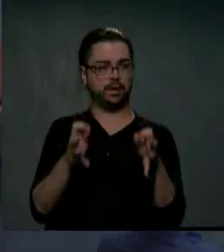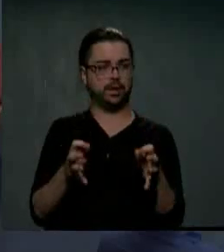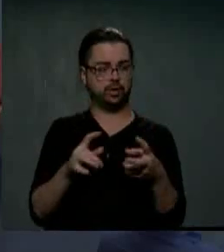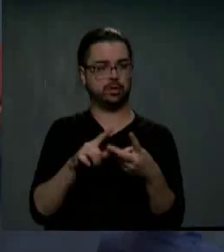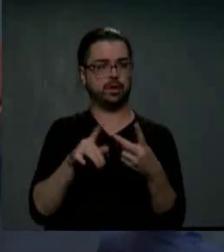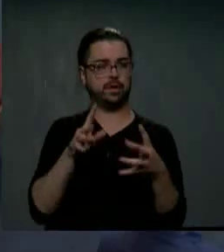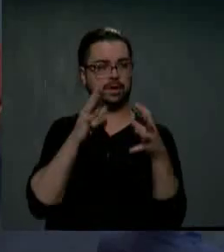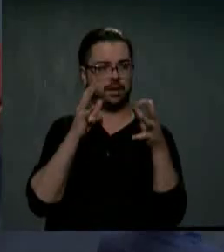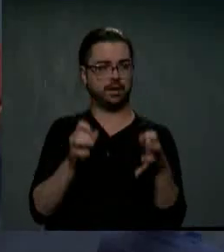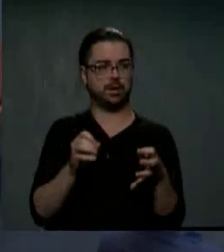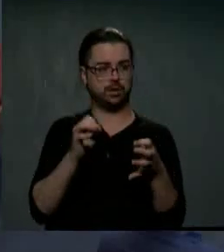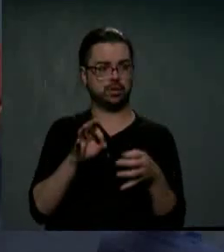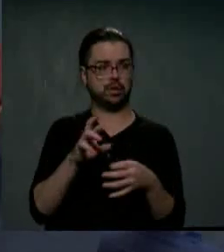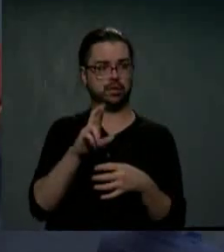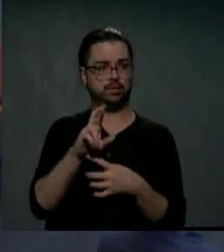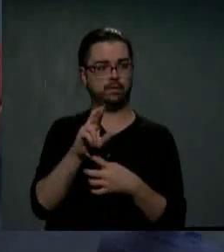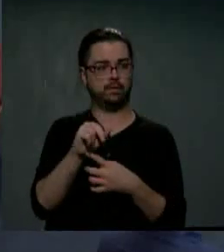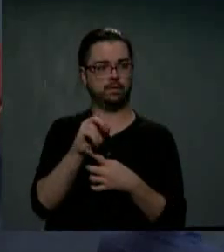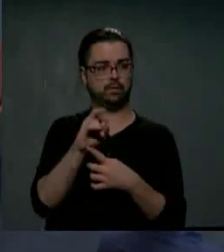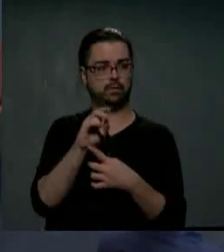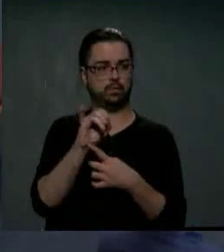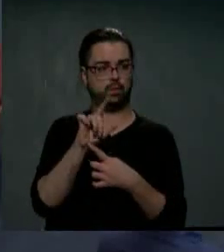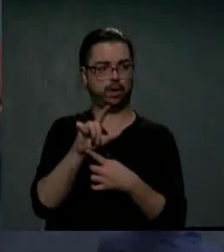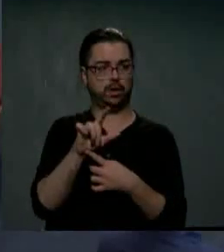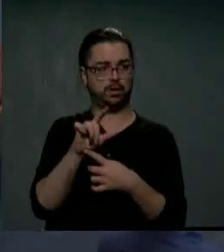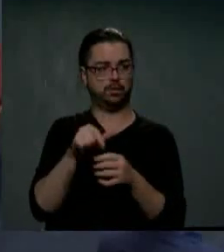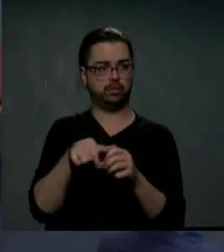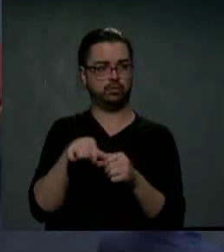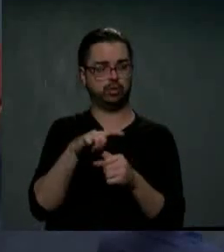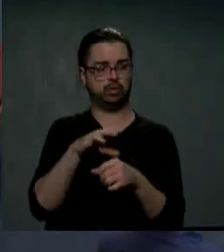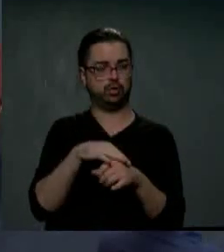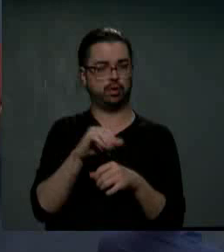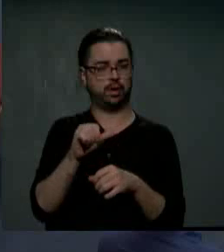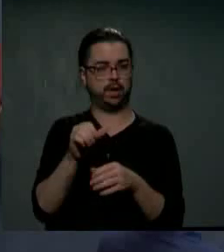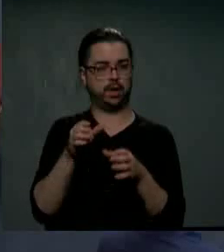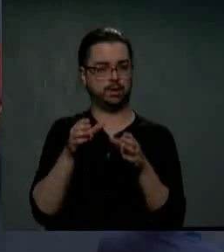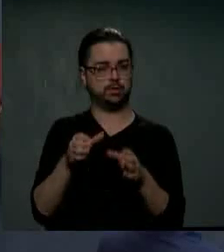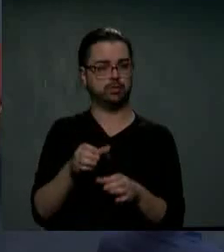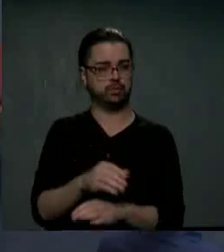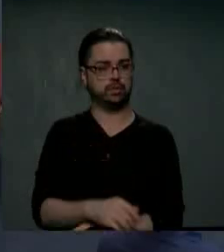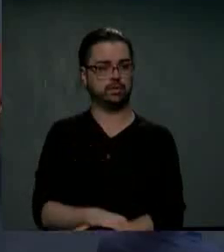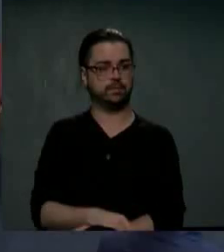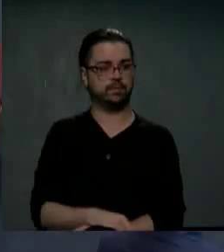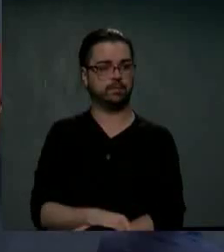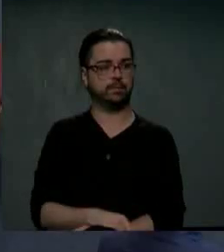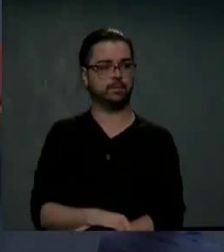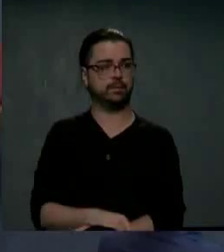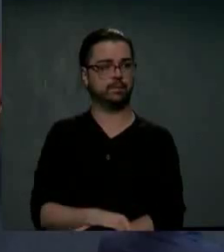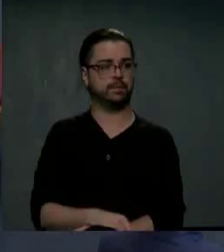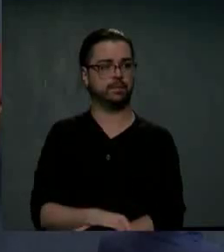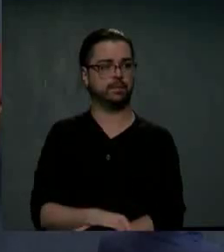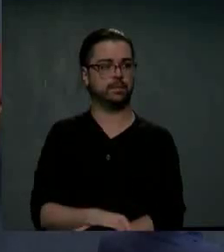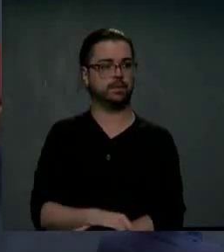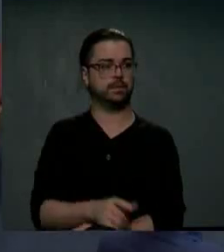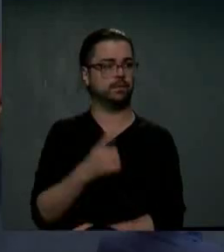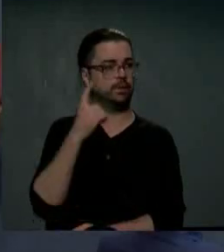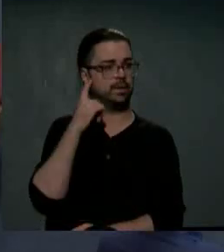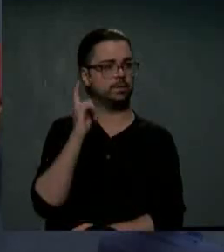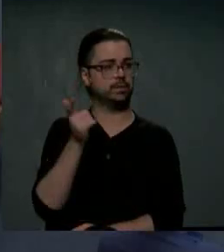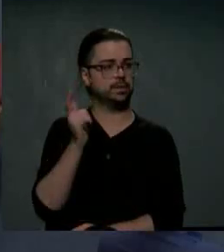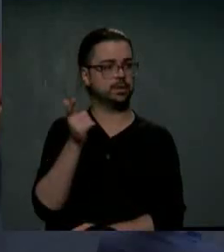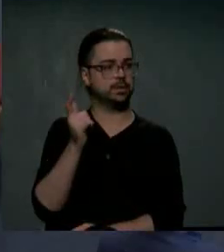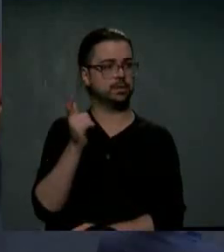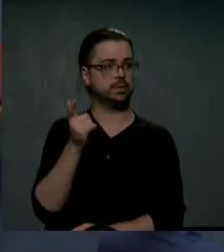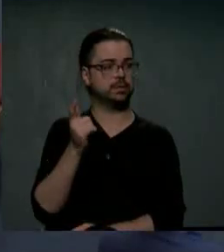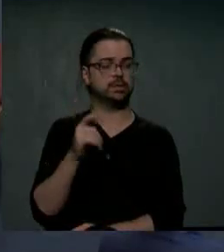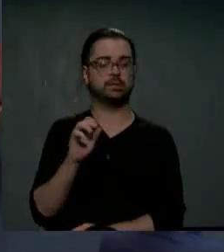and the dedication of the radial turn there on A Street. And if you, do I hear a second?